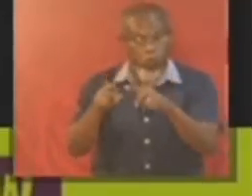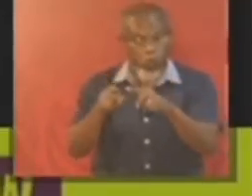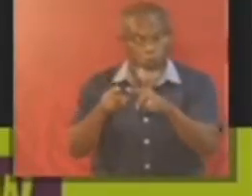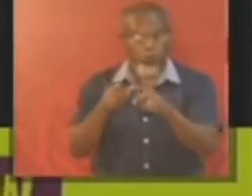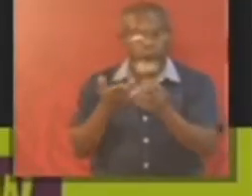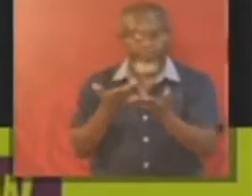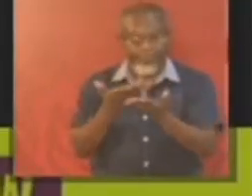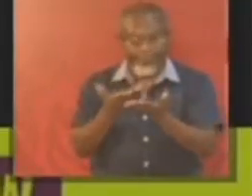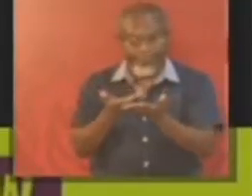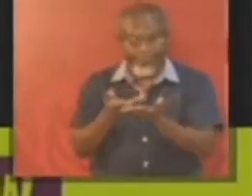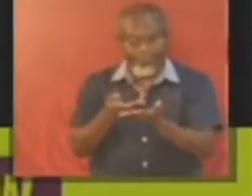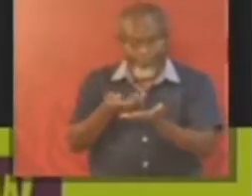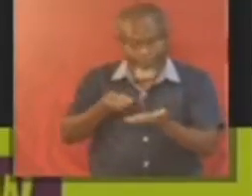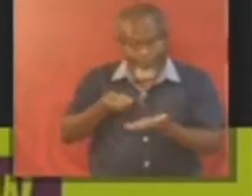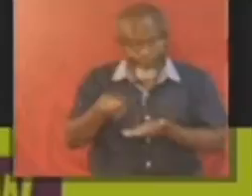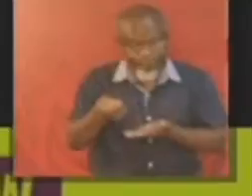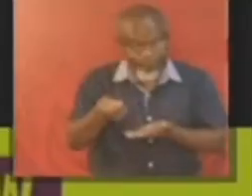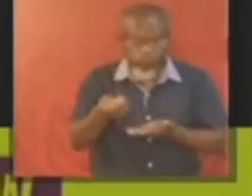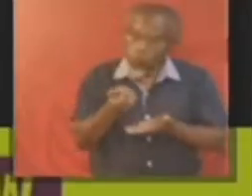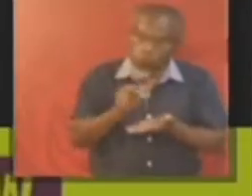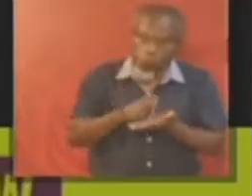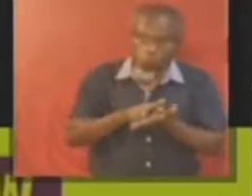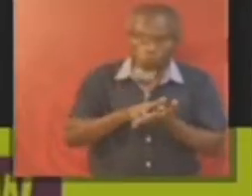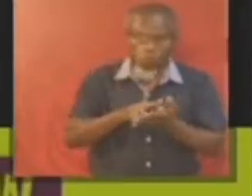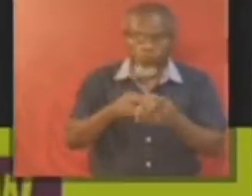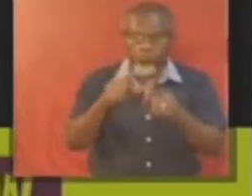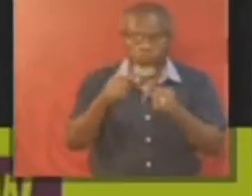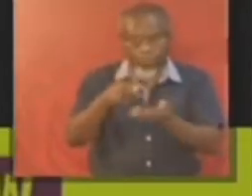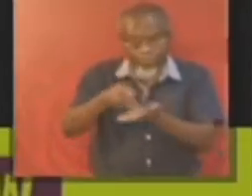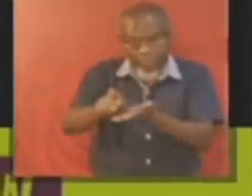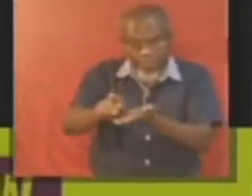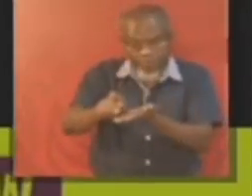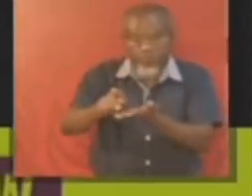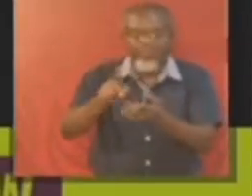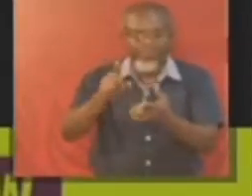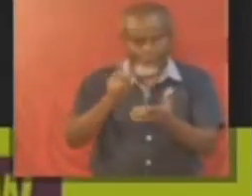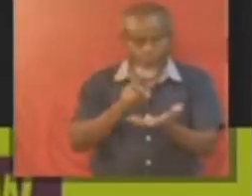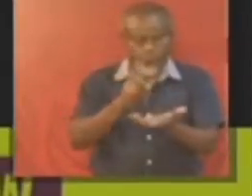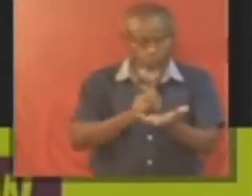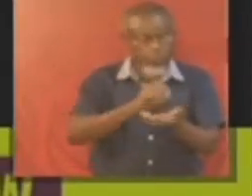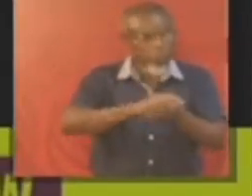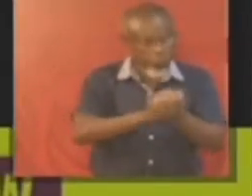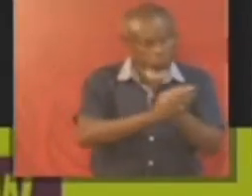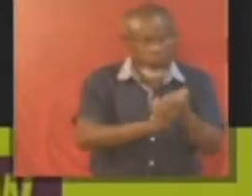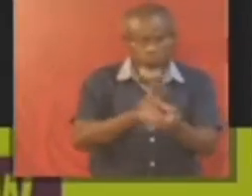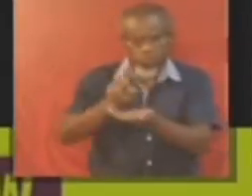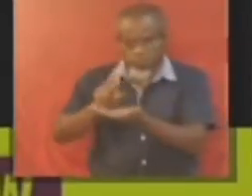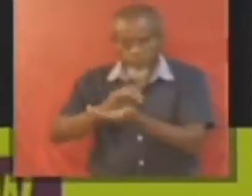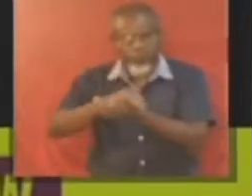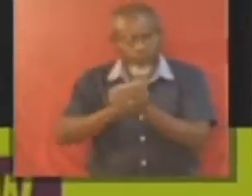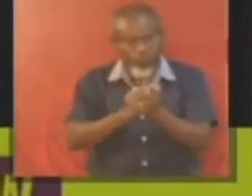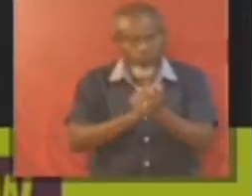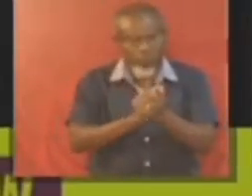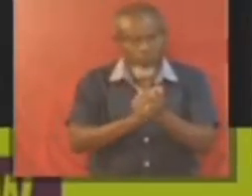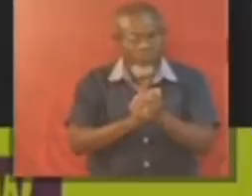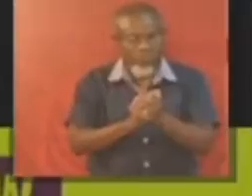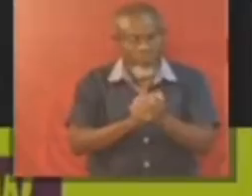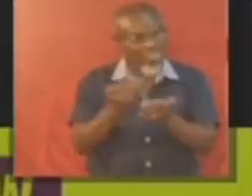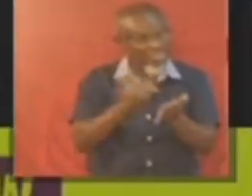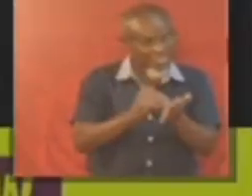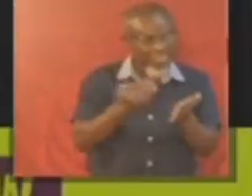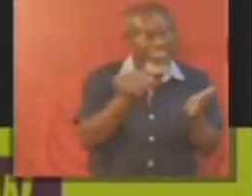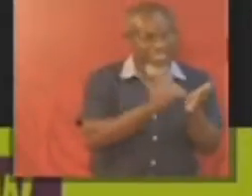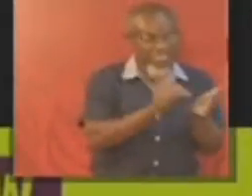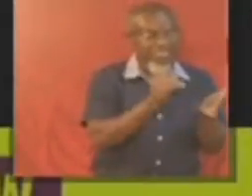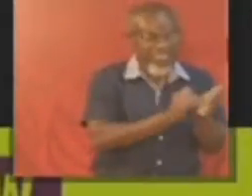machine when you did your credit card or links transaction. Sanitize after every one of those. So that's why it would help if you have a bottle of